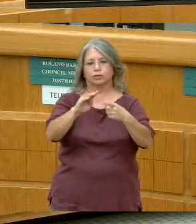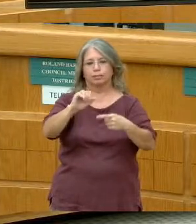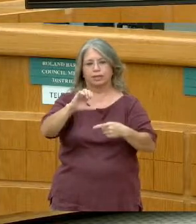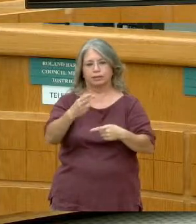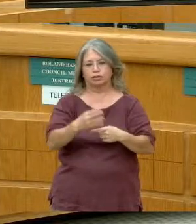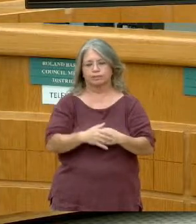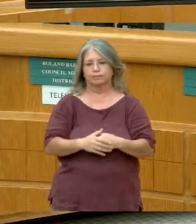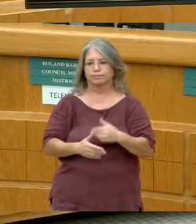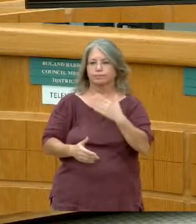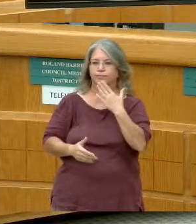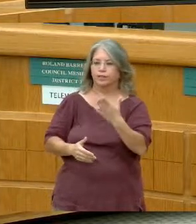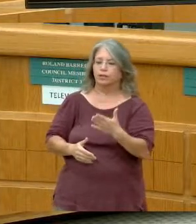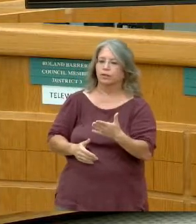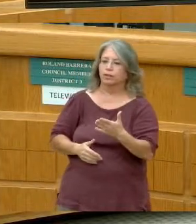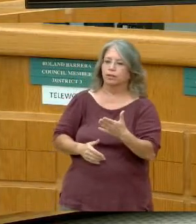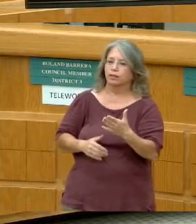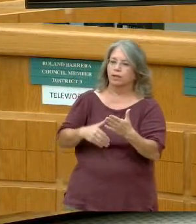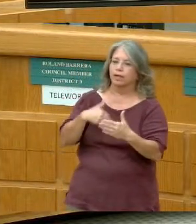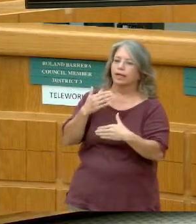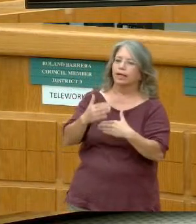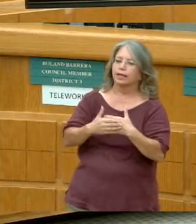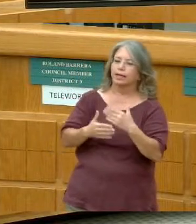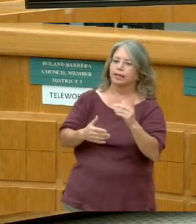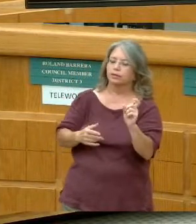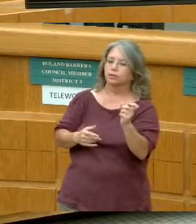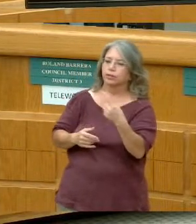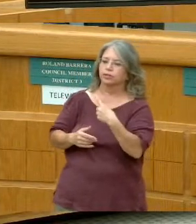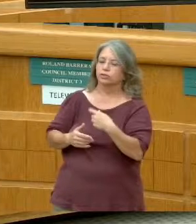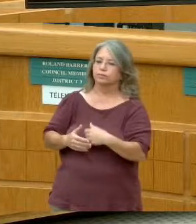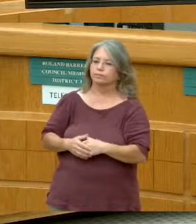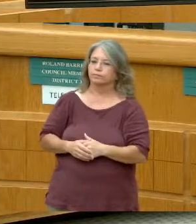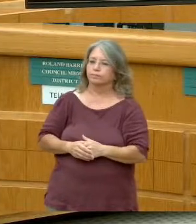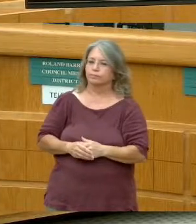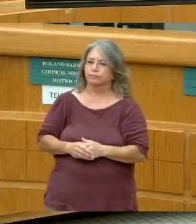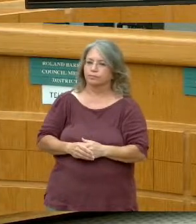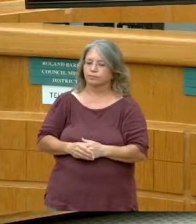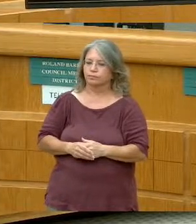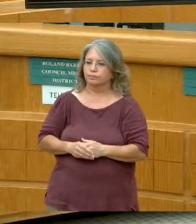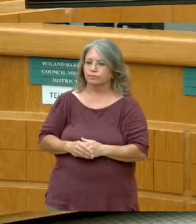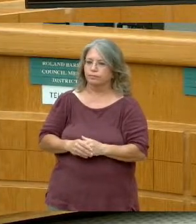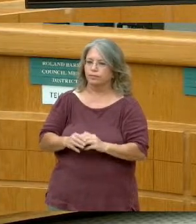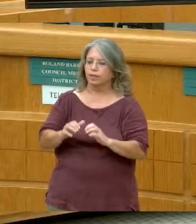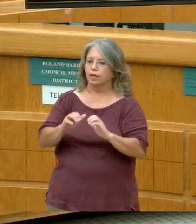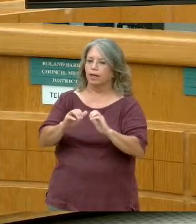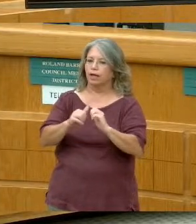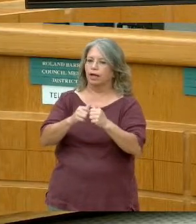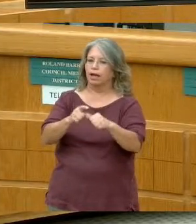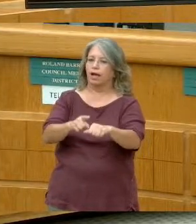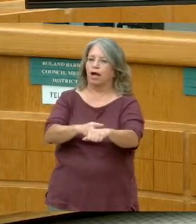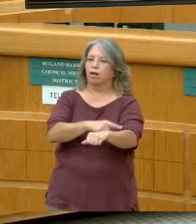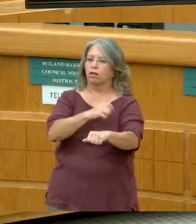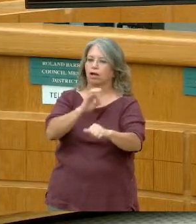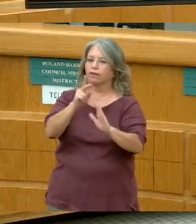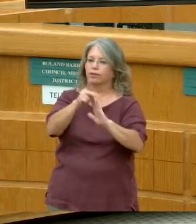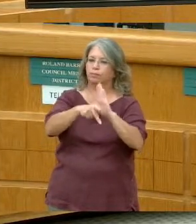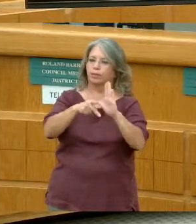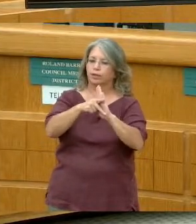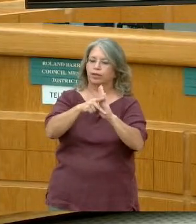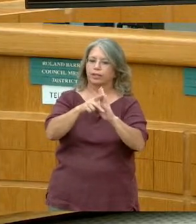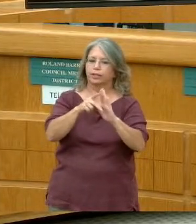sir. How long of a period do we need to see a drop before you think we're actually getting on top of